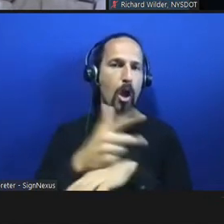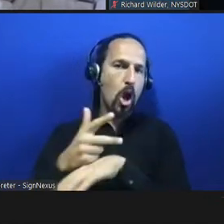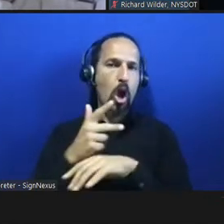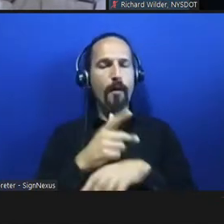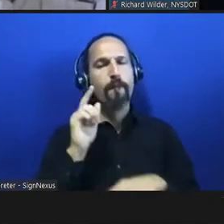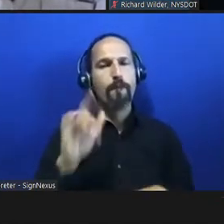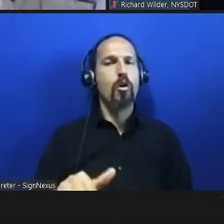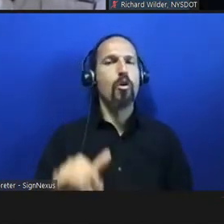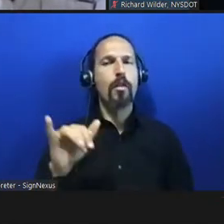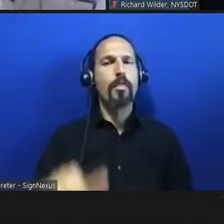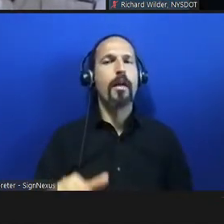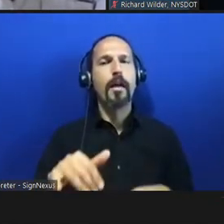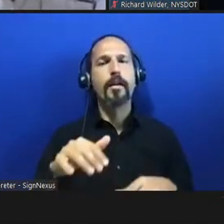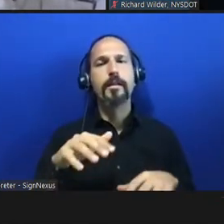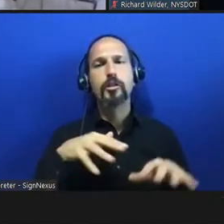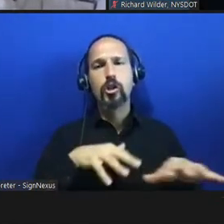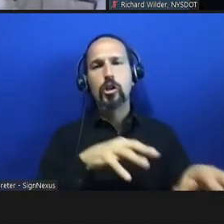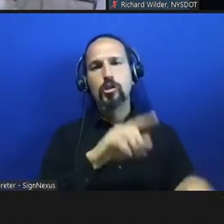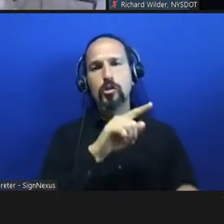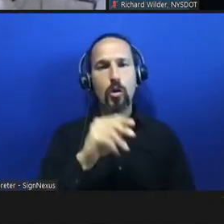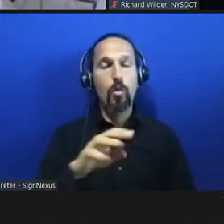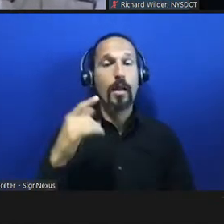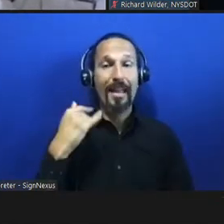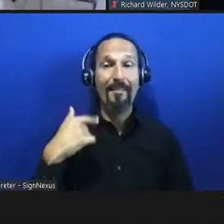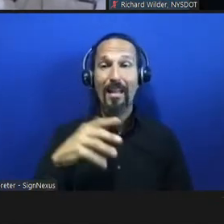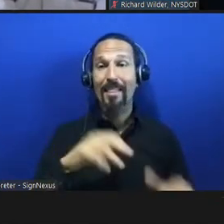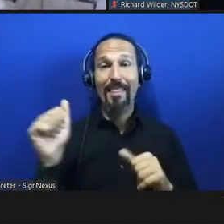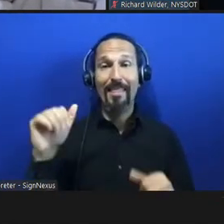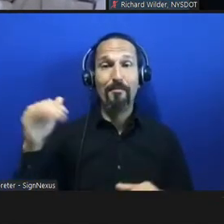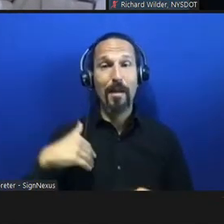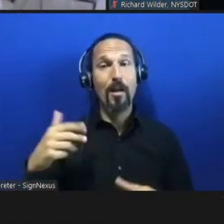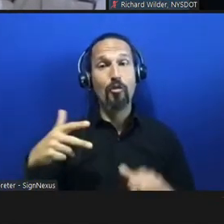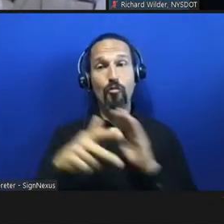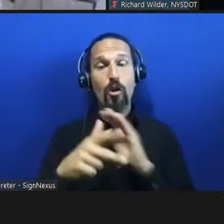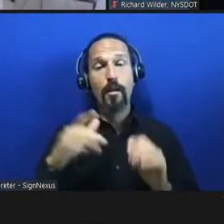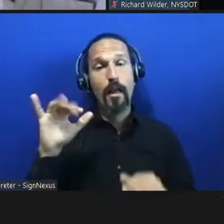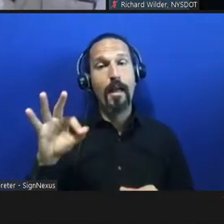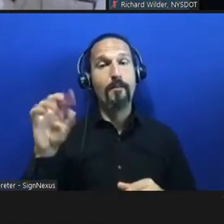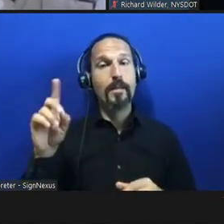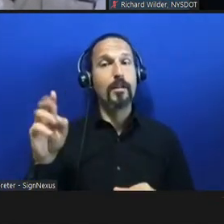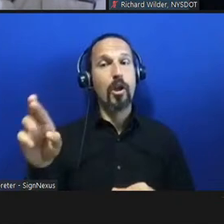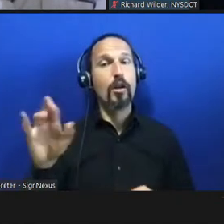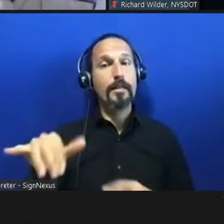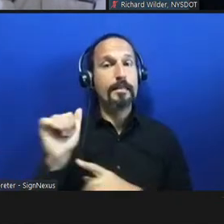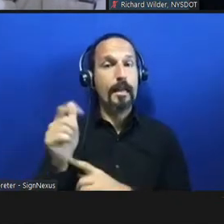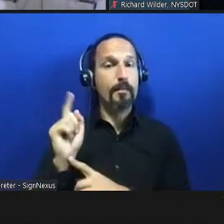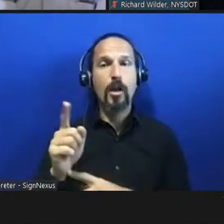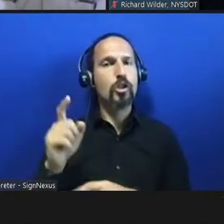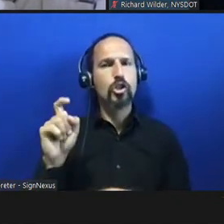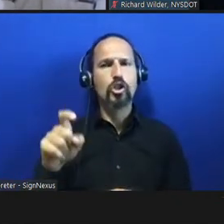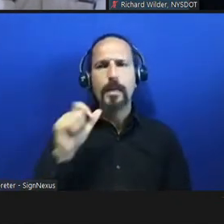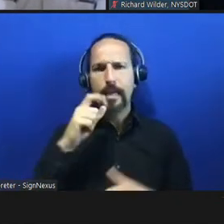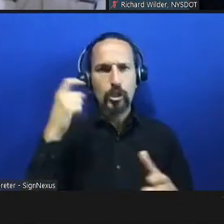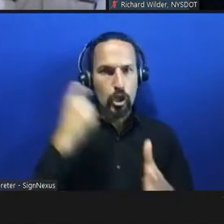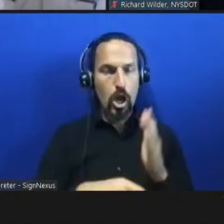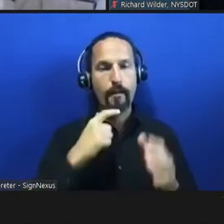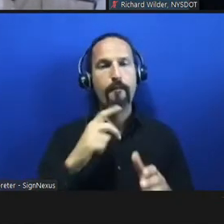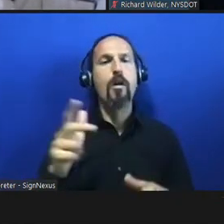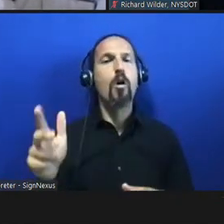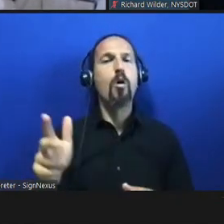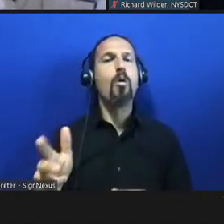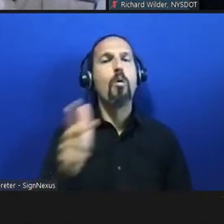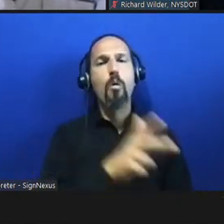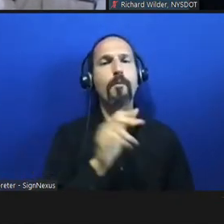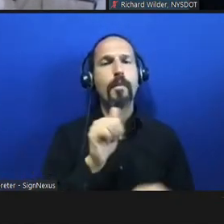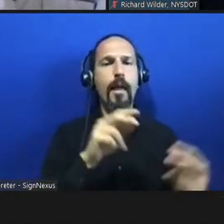the congestion zone for residents if I leave my garage and I'm on F on the FDR within 10 minutes I shouldn't be charged if I get off the FDR